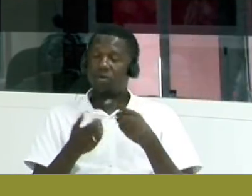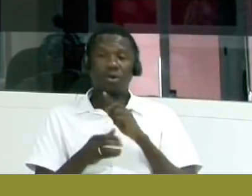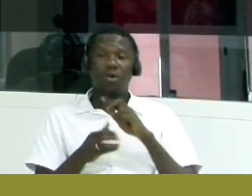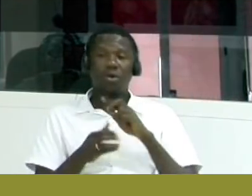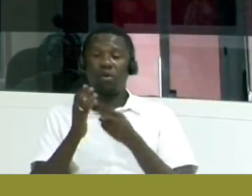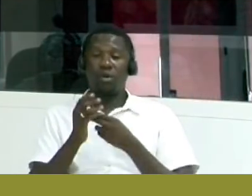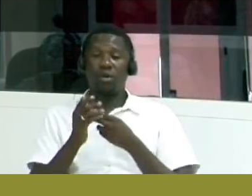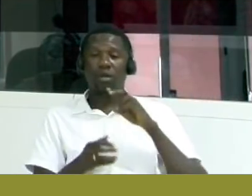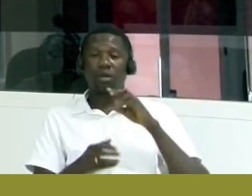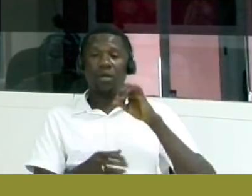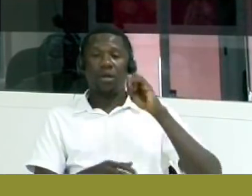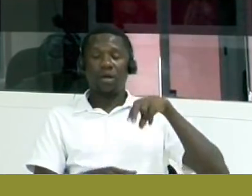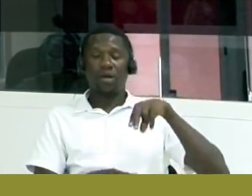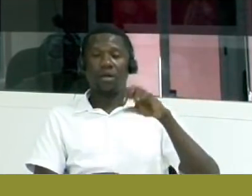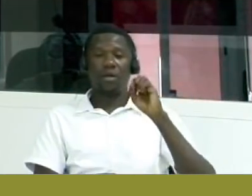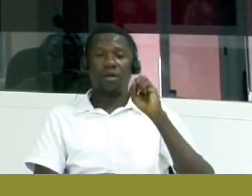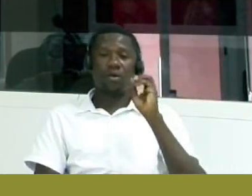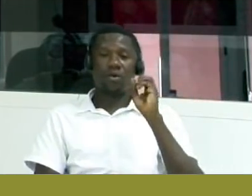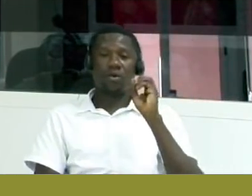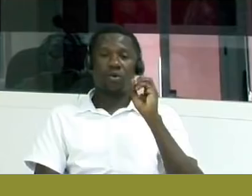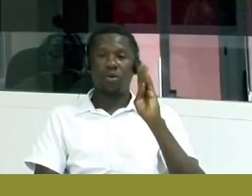would amount to that. Anyway.